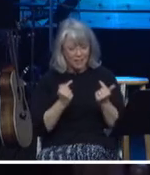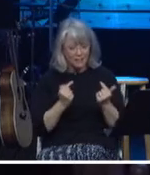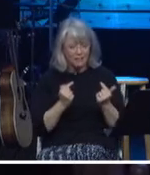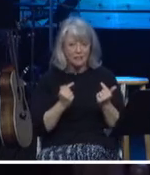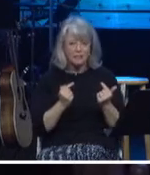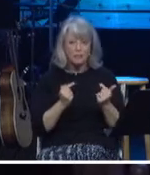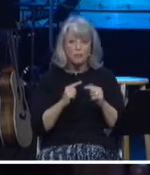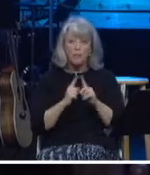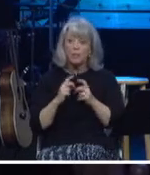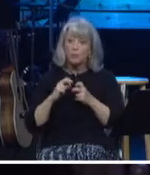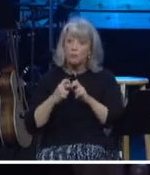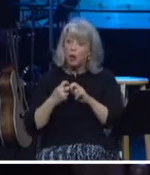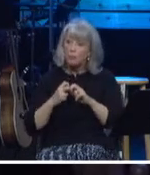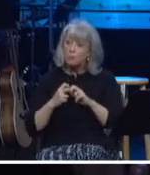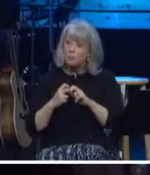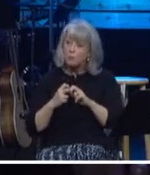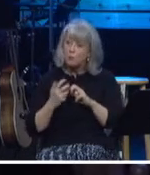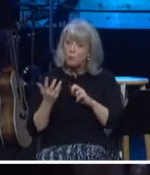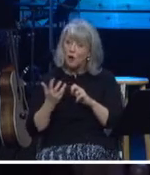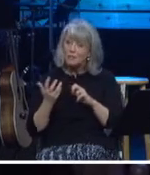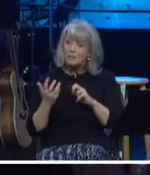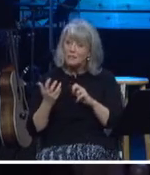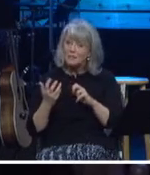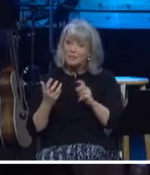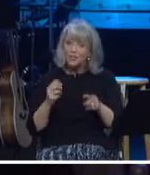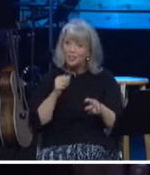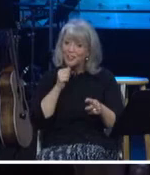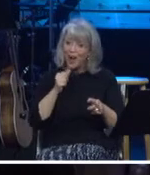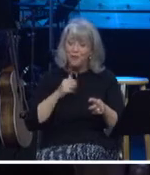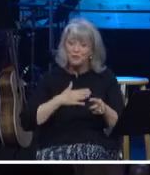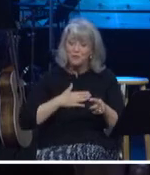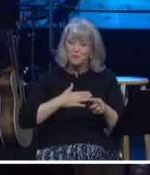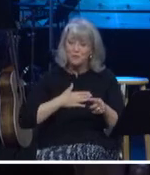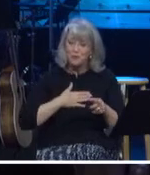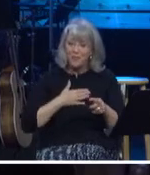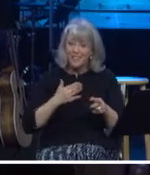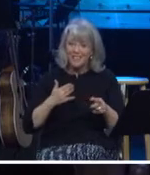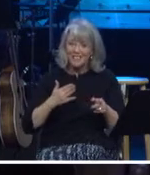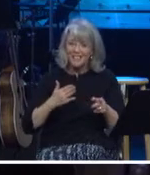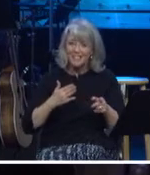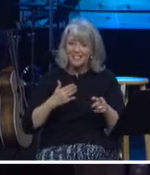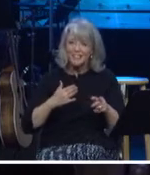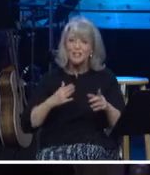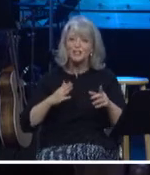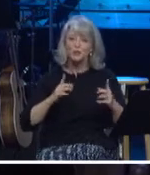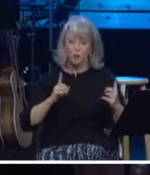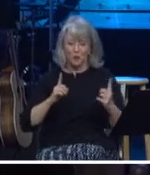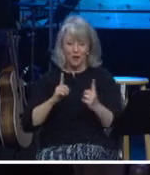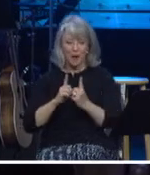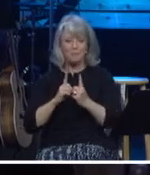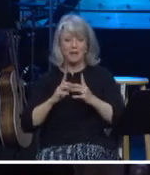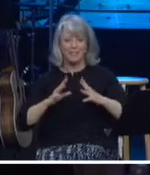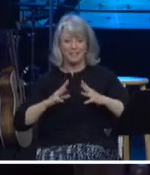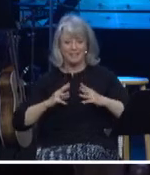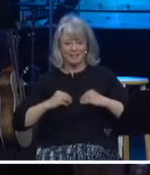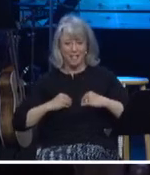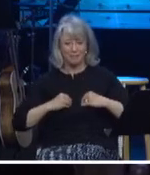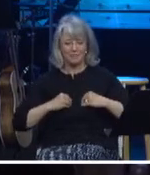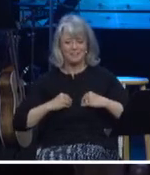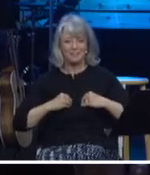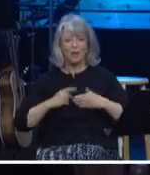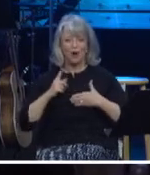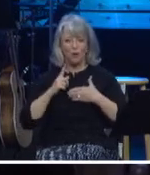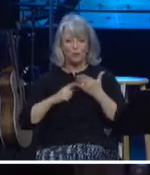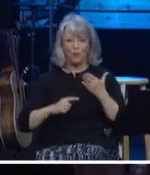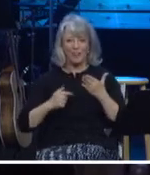But here's the problem. You're unwilling to come to me on my terms.